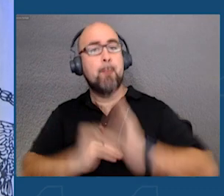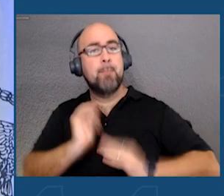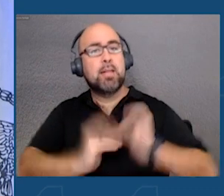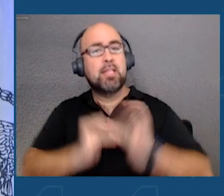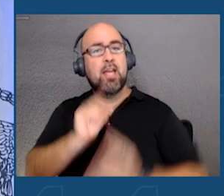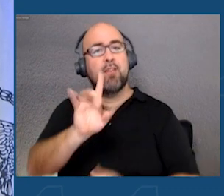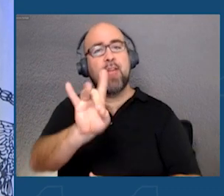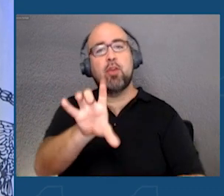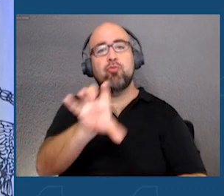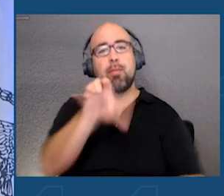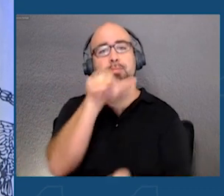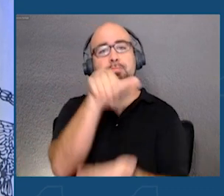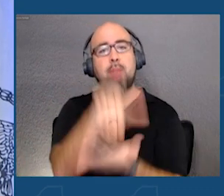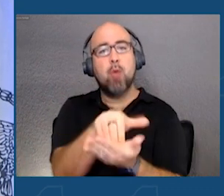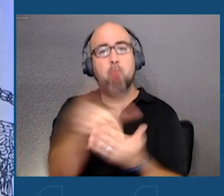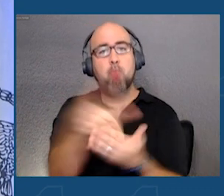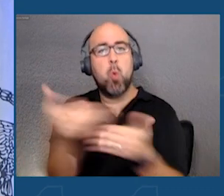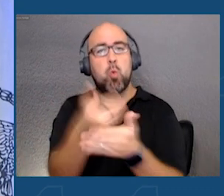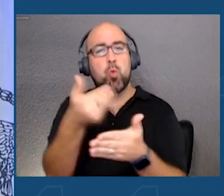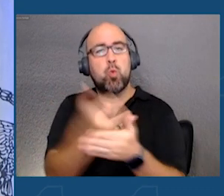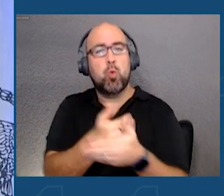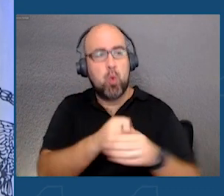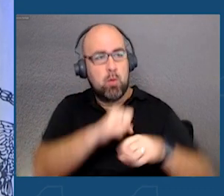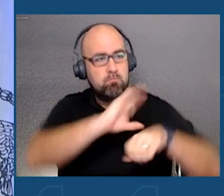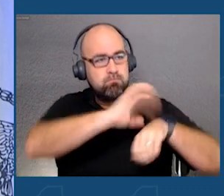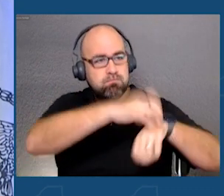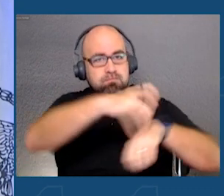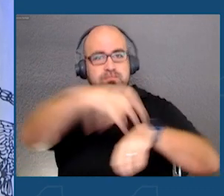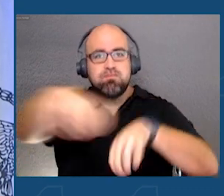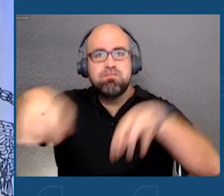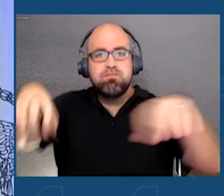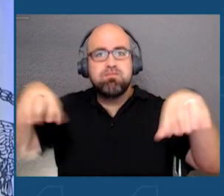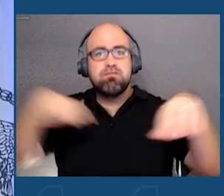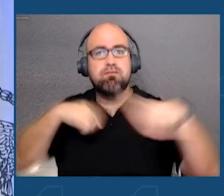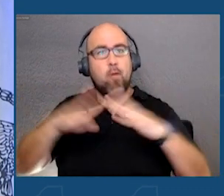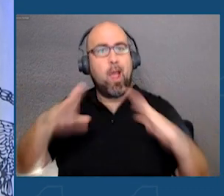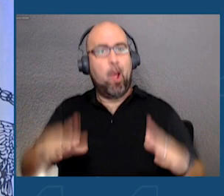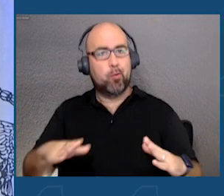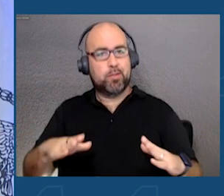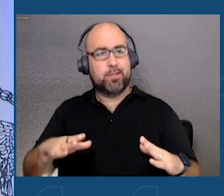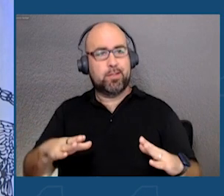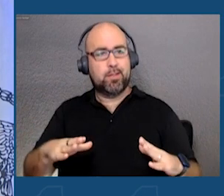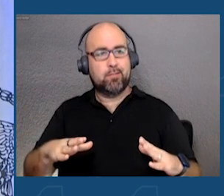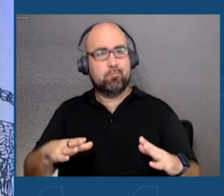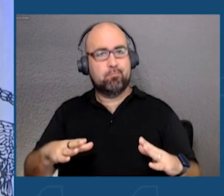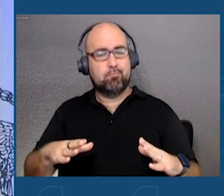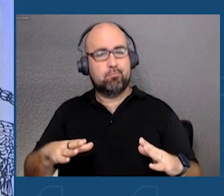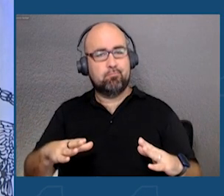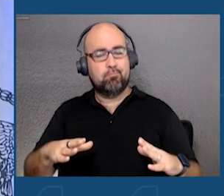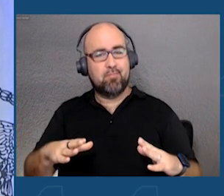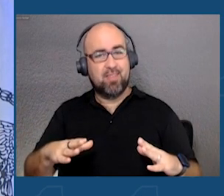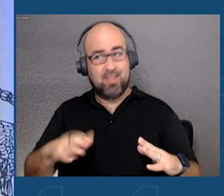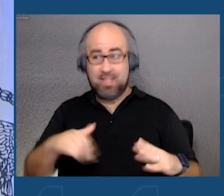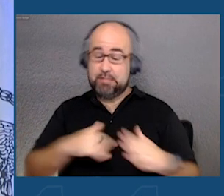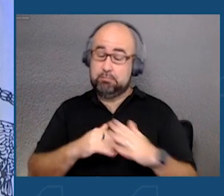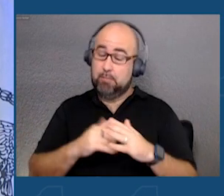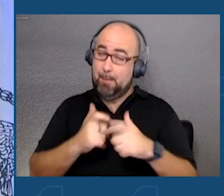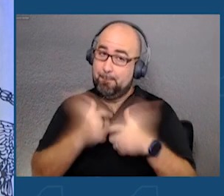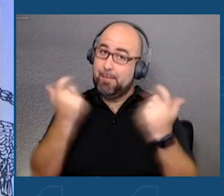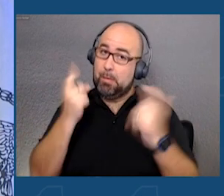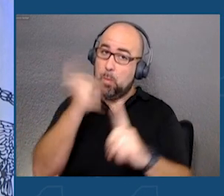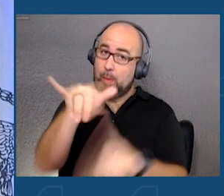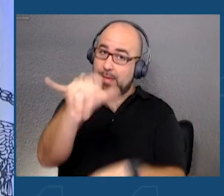800,000 new units of housing over the next decade, and I want to make it sooner than that. It's an ambitious goal, but it's one we must